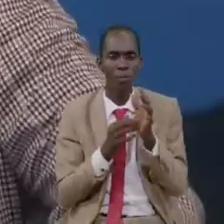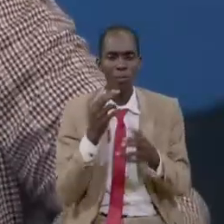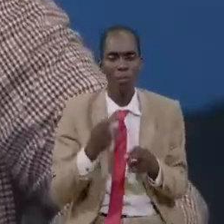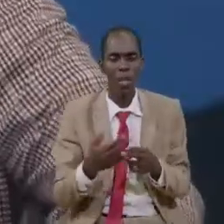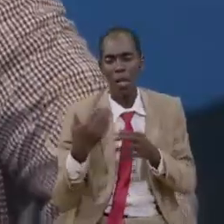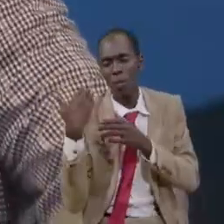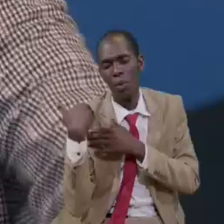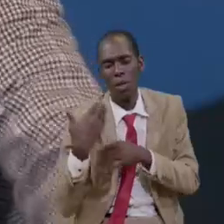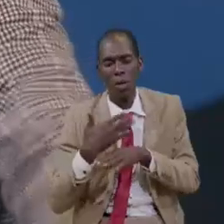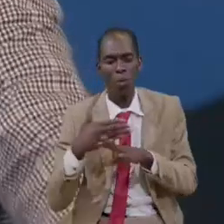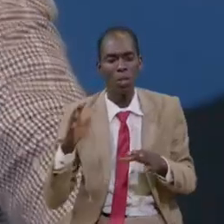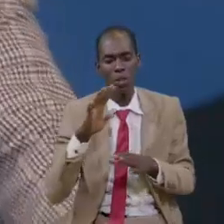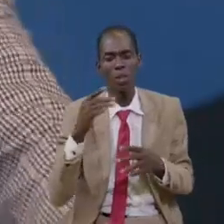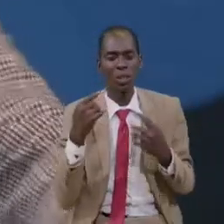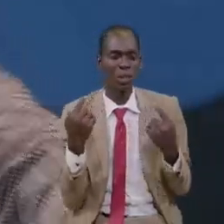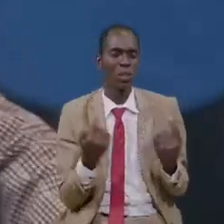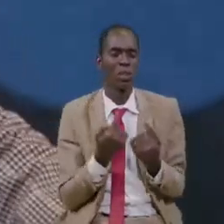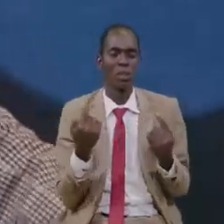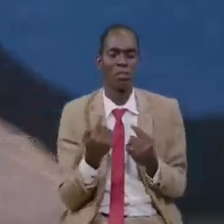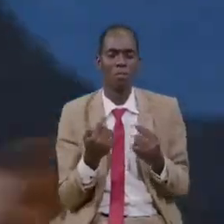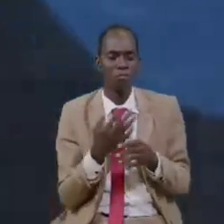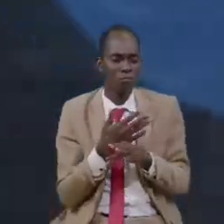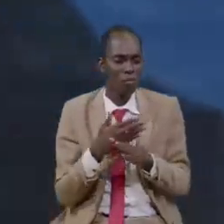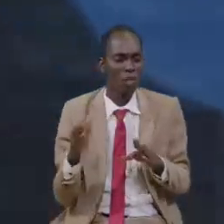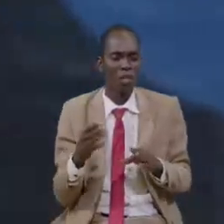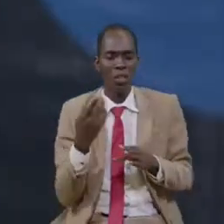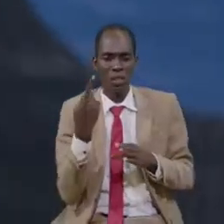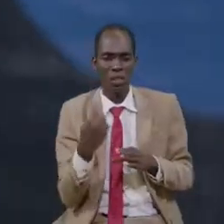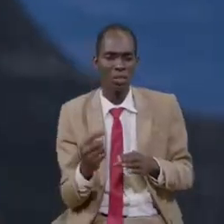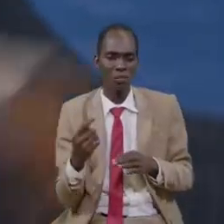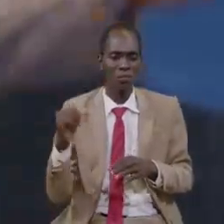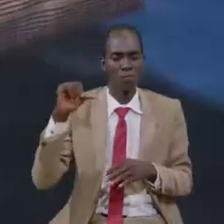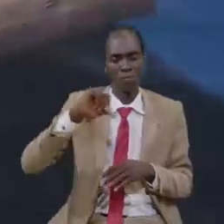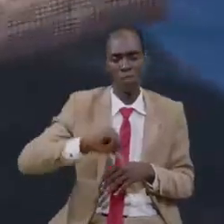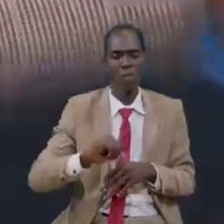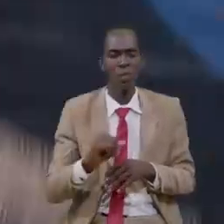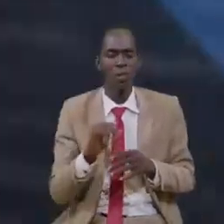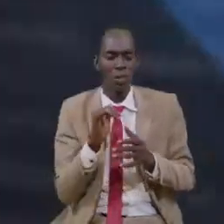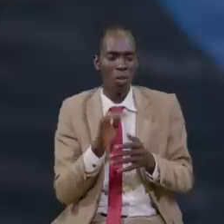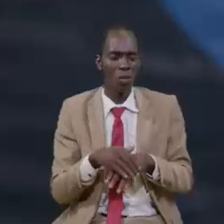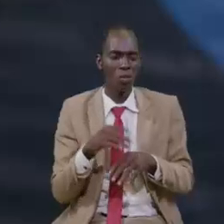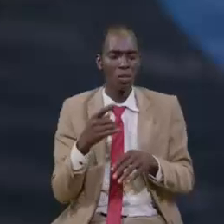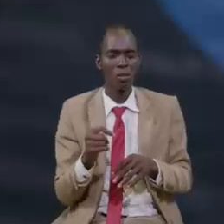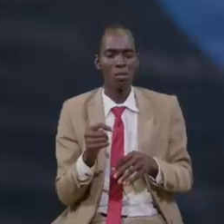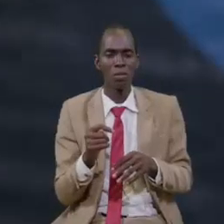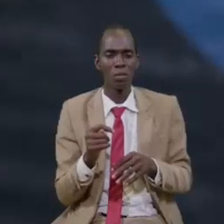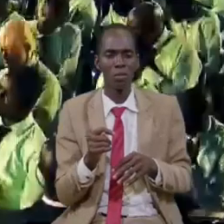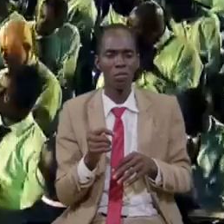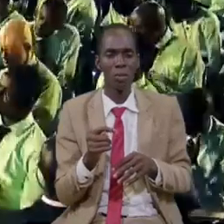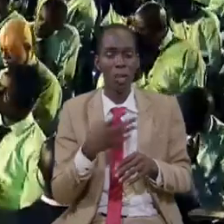taking away all your condemnation, taking away all your guilt, and now you're free.